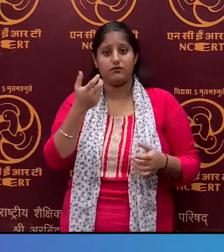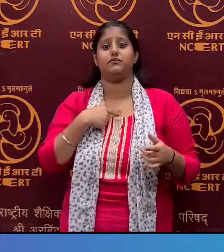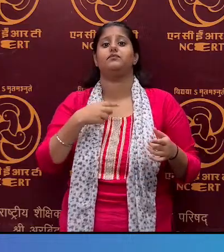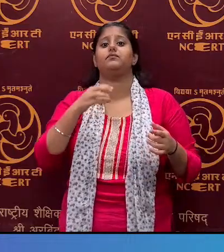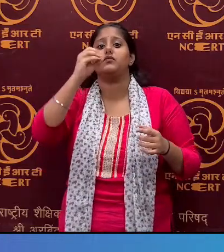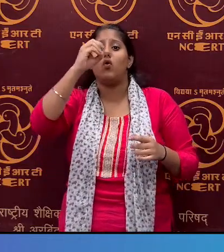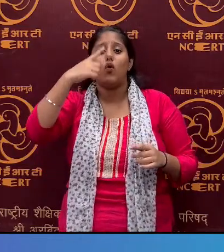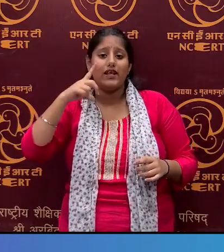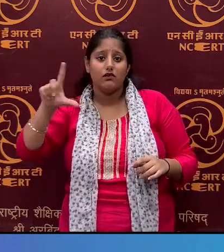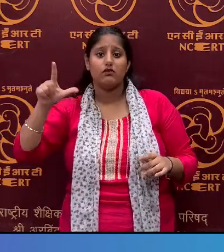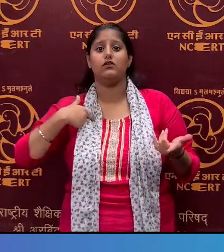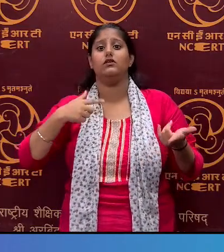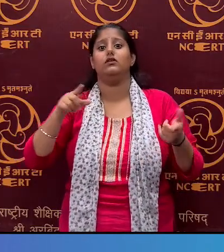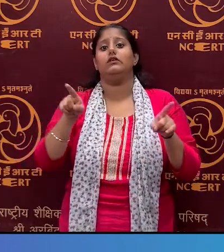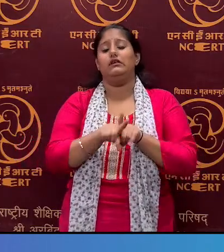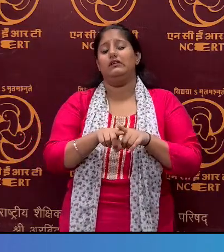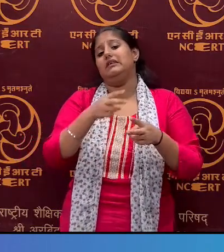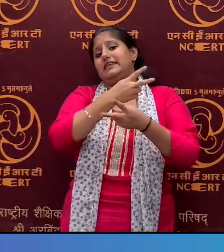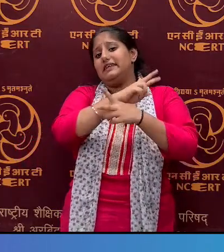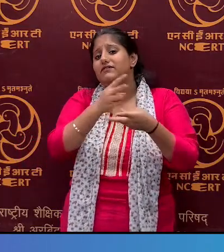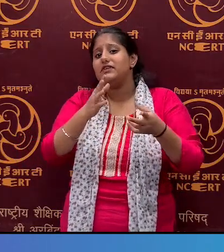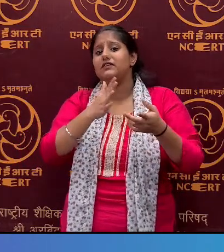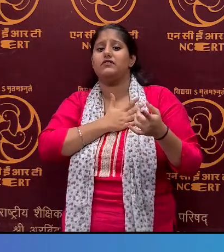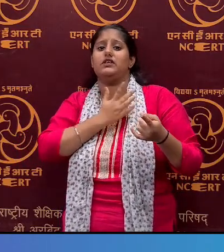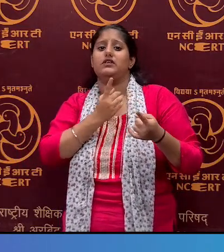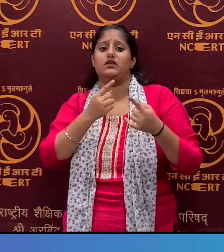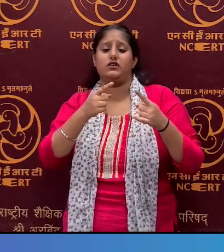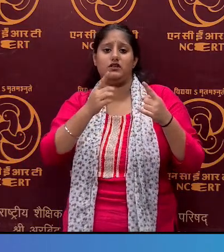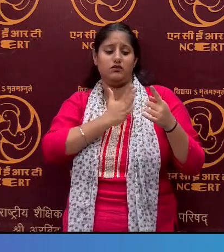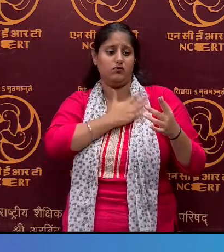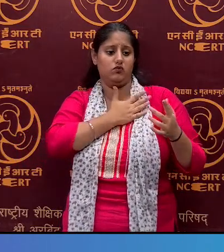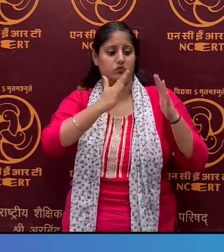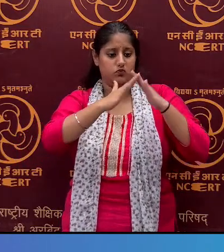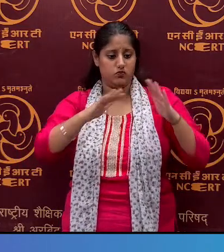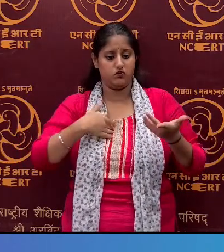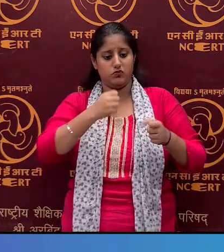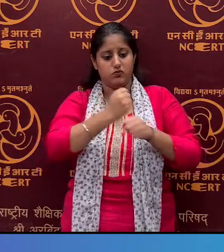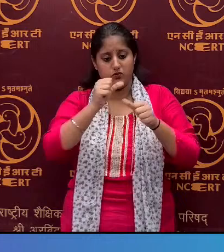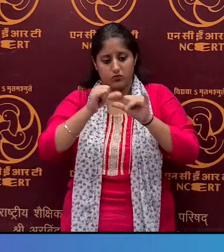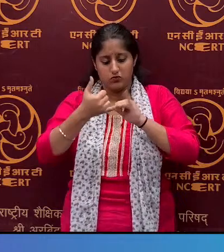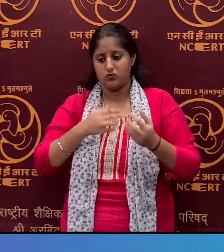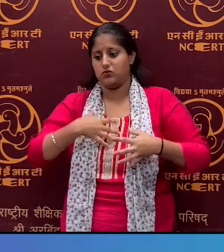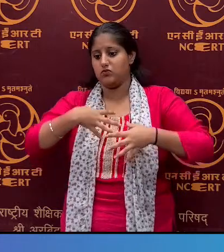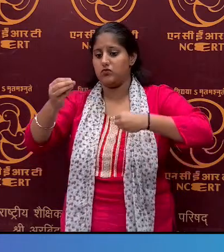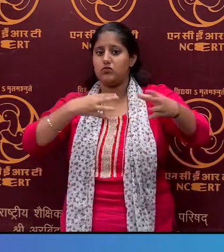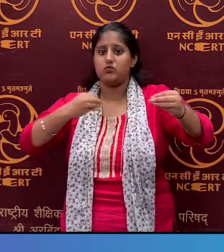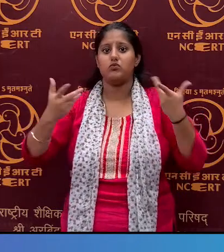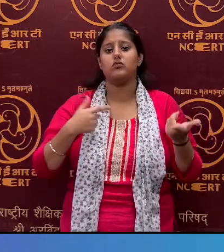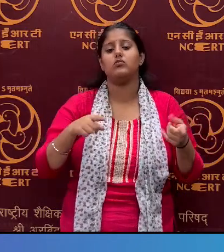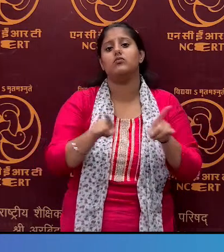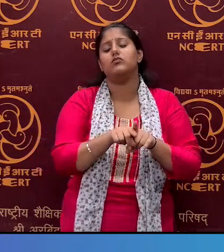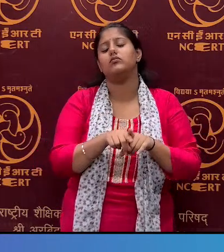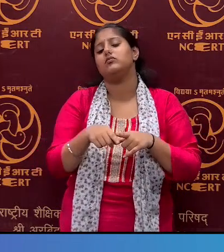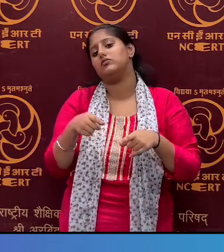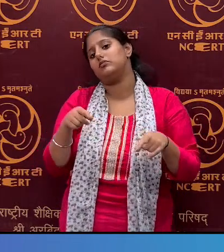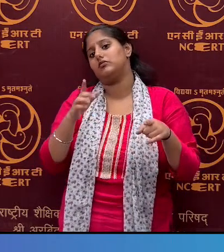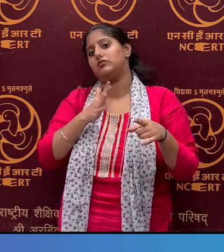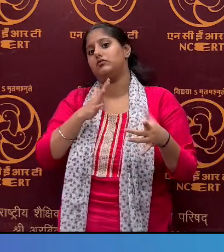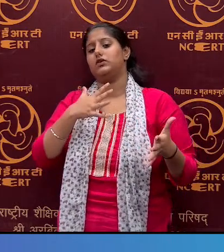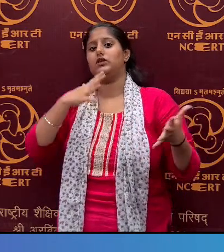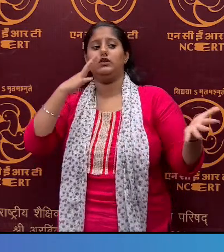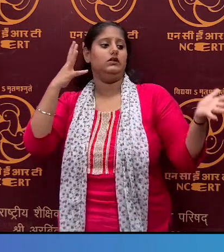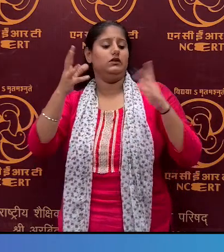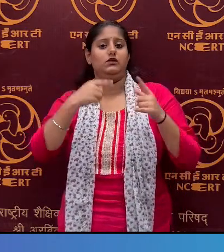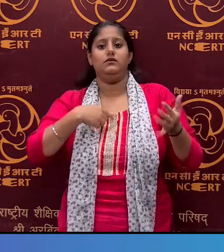release extra greenhouse gases which trapping more heat and making the earth warmer. This global warming affect